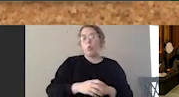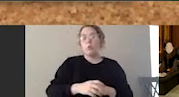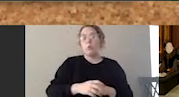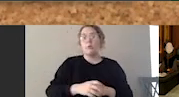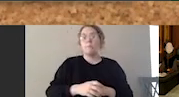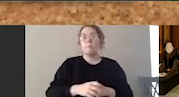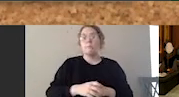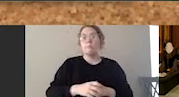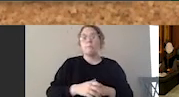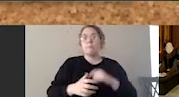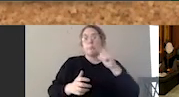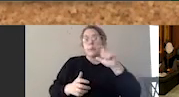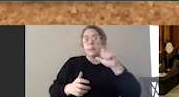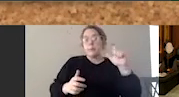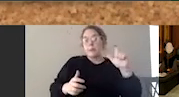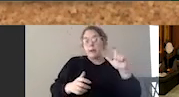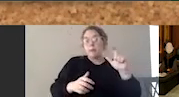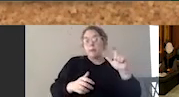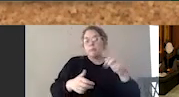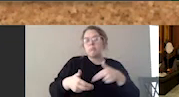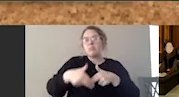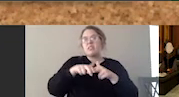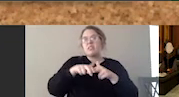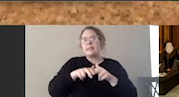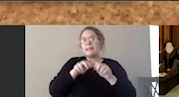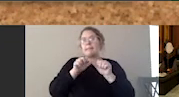just sit there.